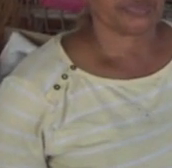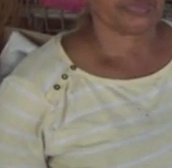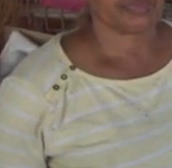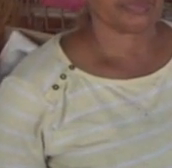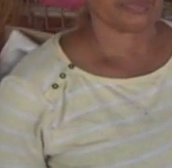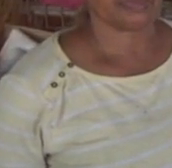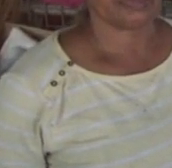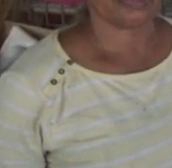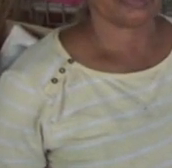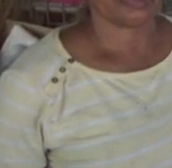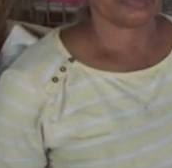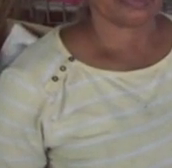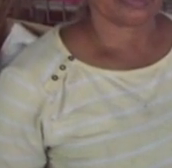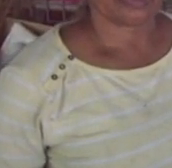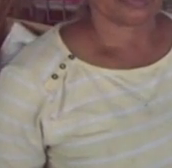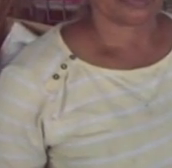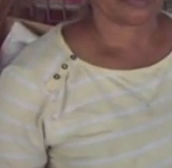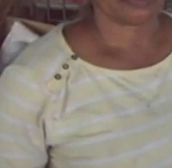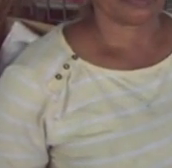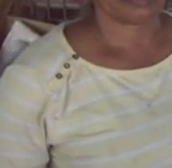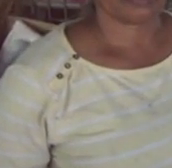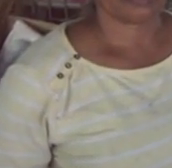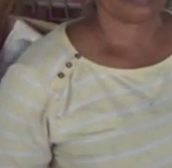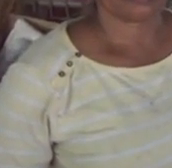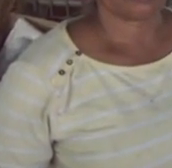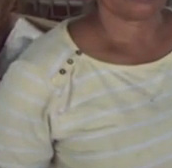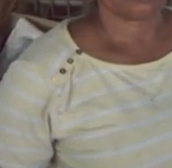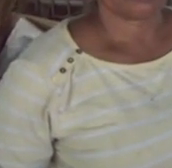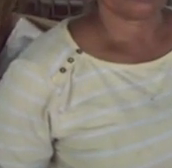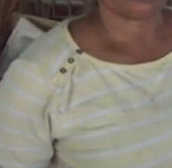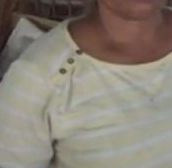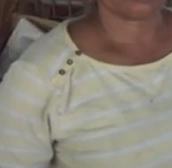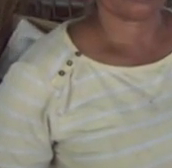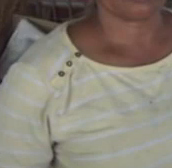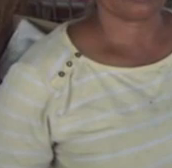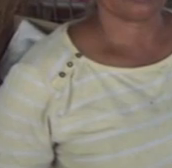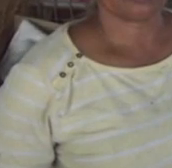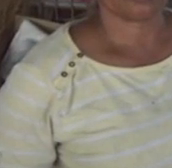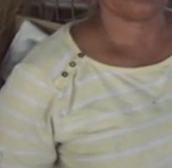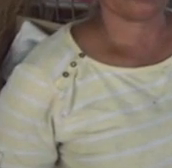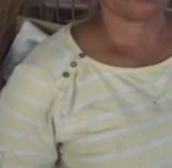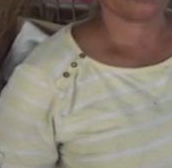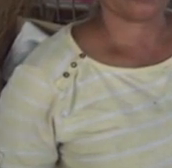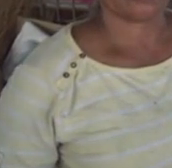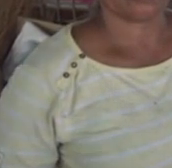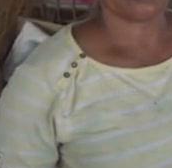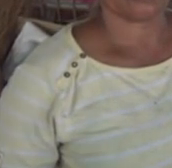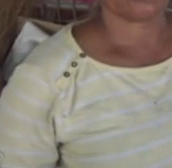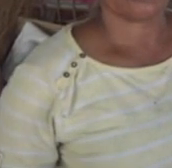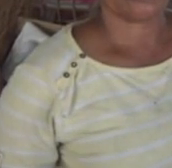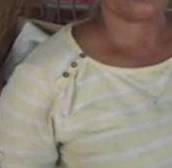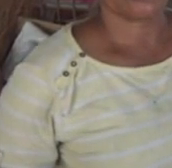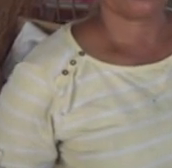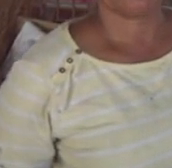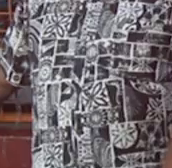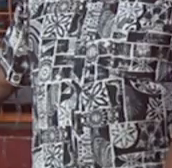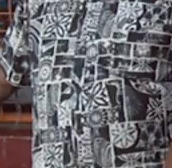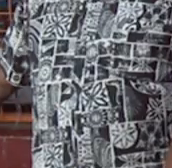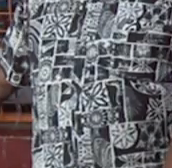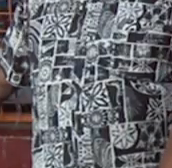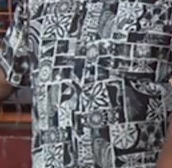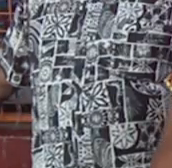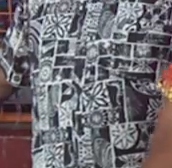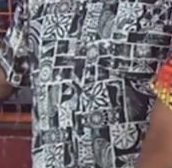taka tingai tabua, ondo may boli tina singile bango na makete, ondo talita kana barrong na Radio Fiji 1, nando mo ibiti.